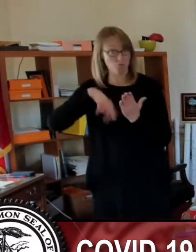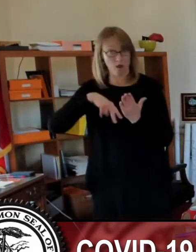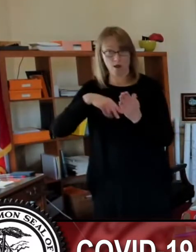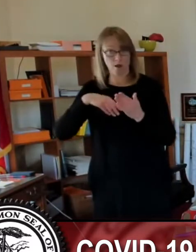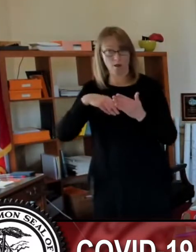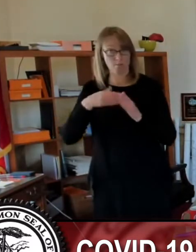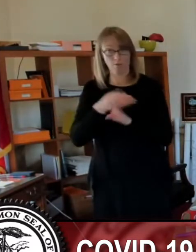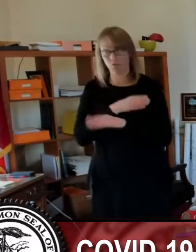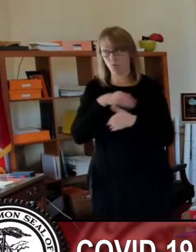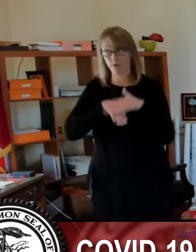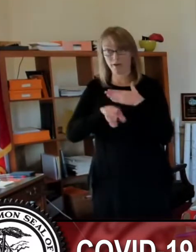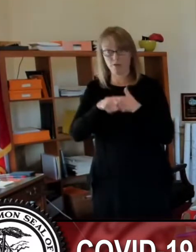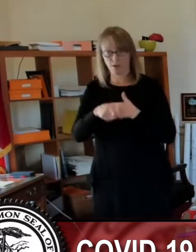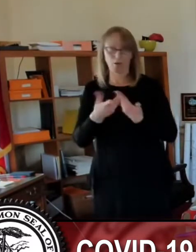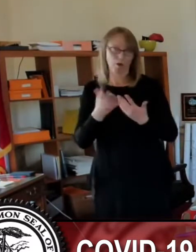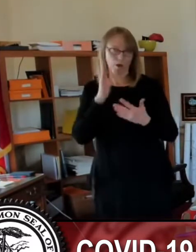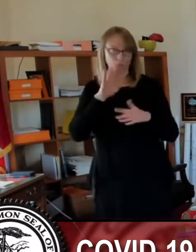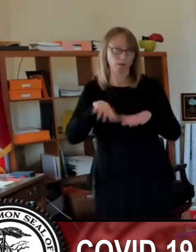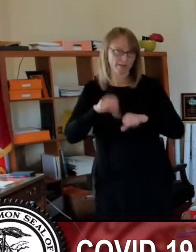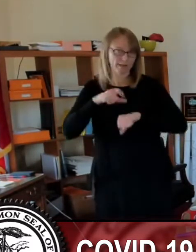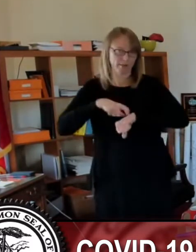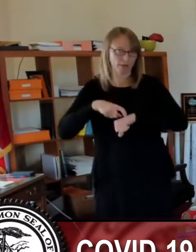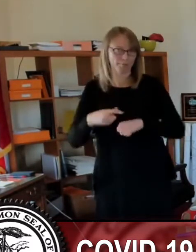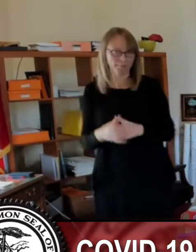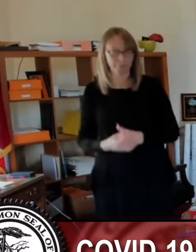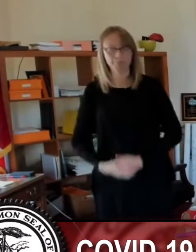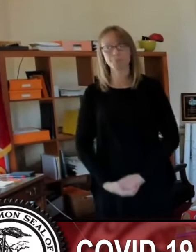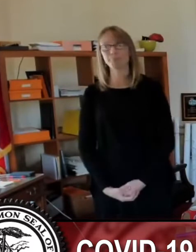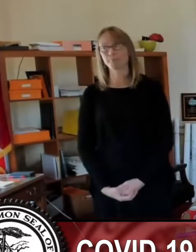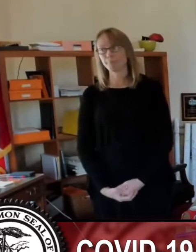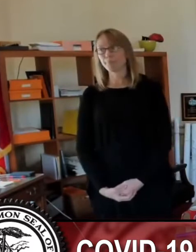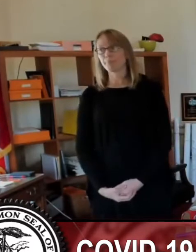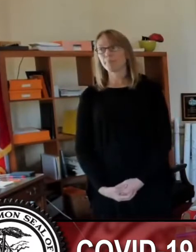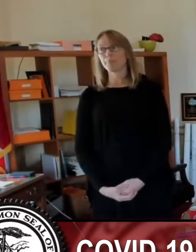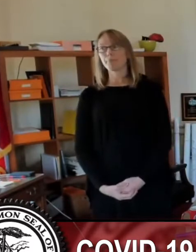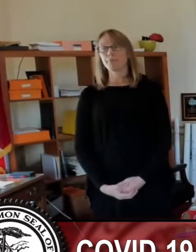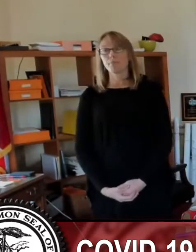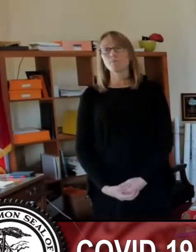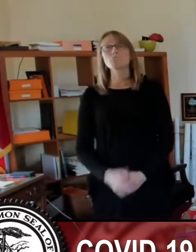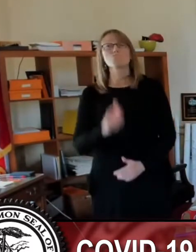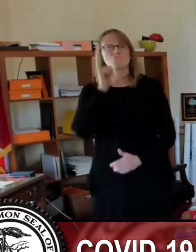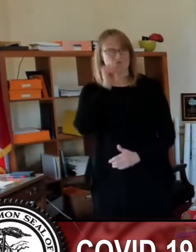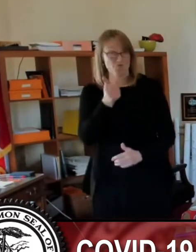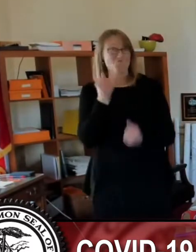you get there. So there'll be a lot of voting tomorrow, and